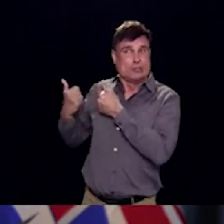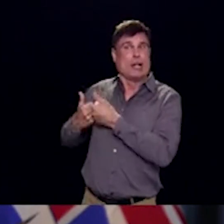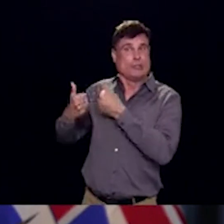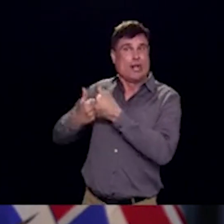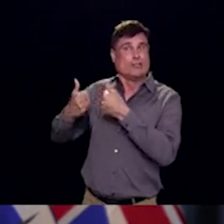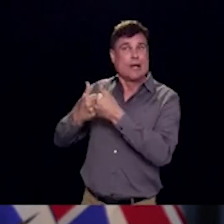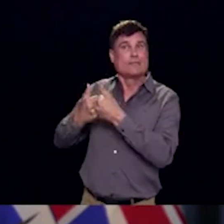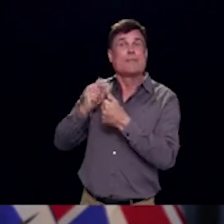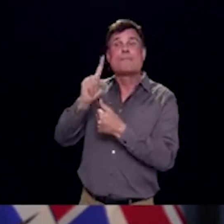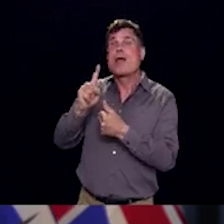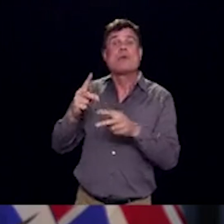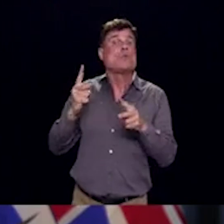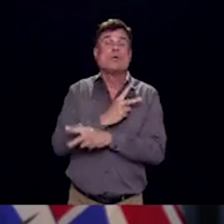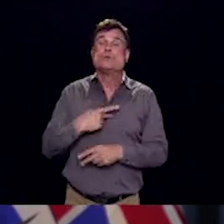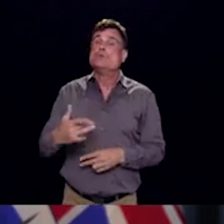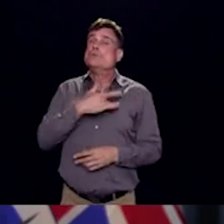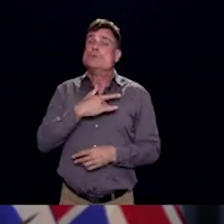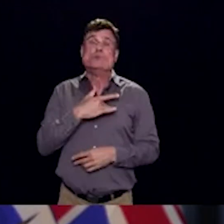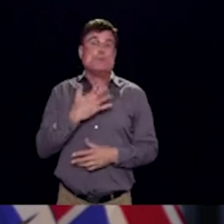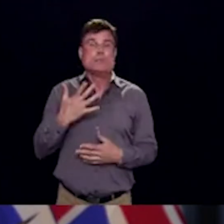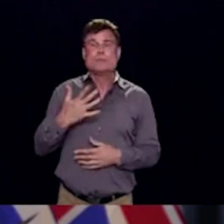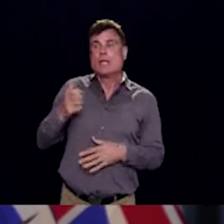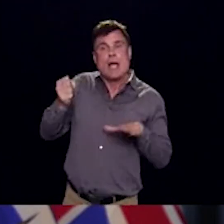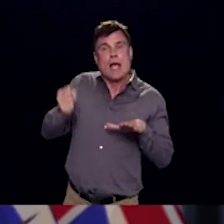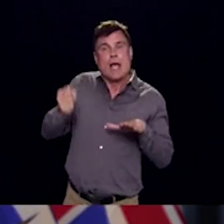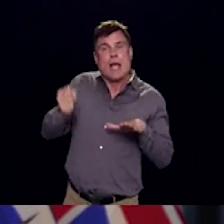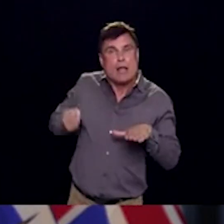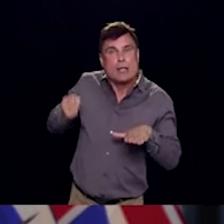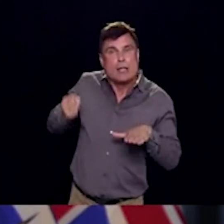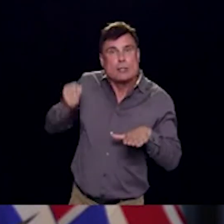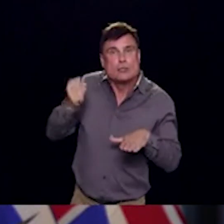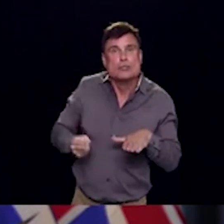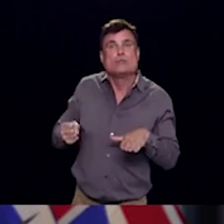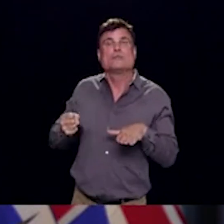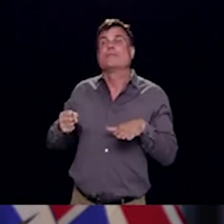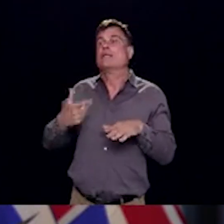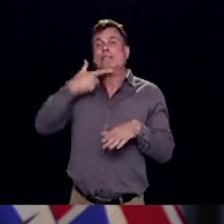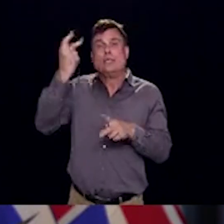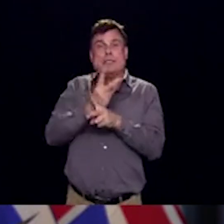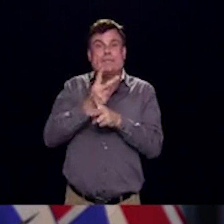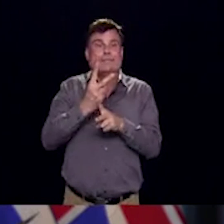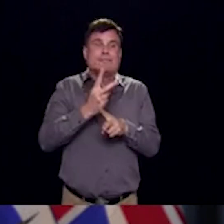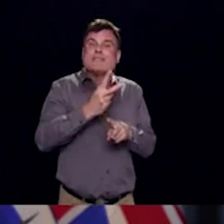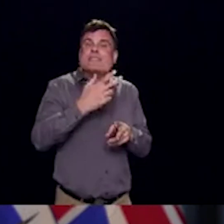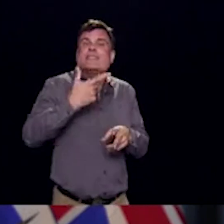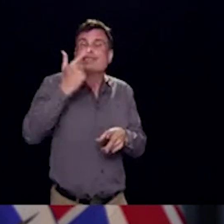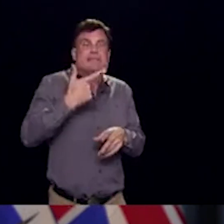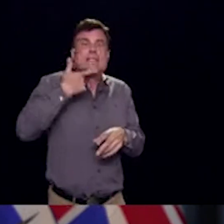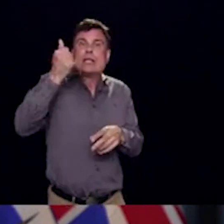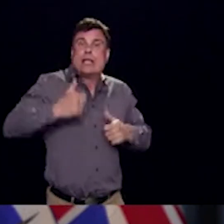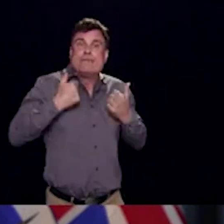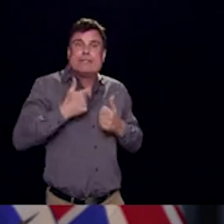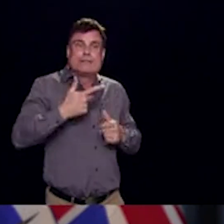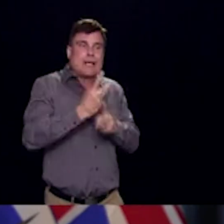and seniors in care. Very early on in this pandemic, we learned that our seniors and elders were most at risk of serious illness and